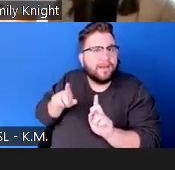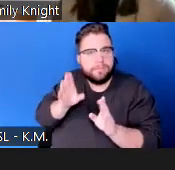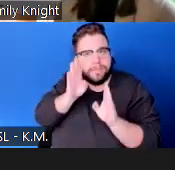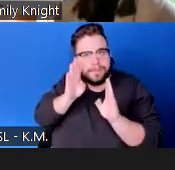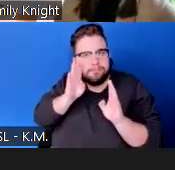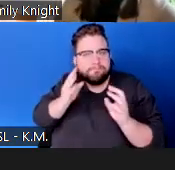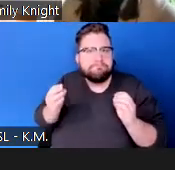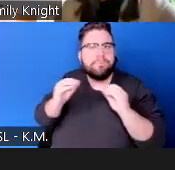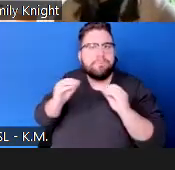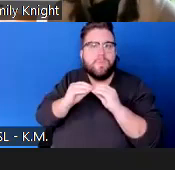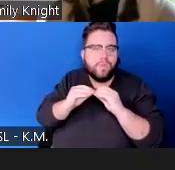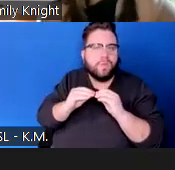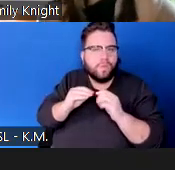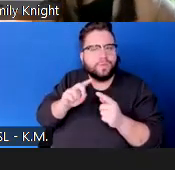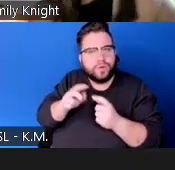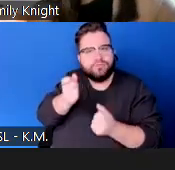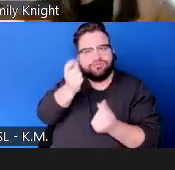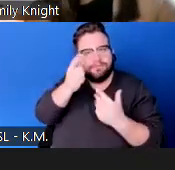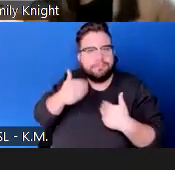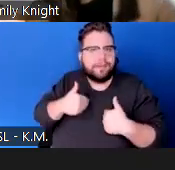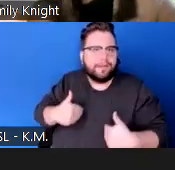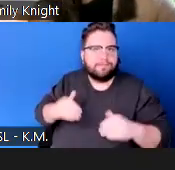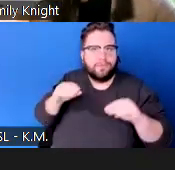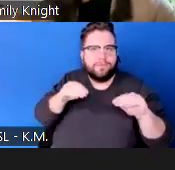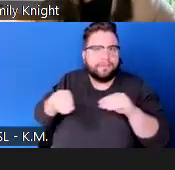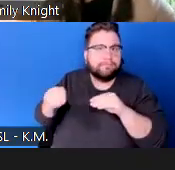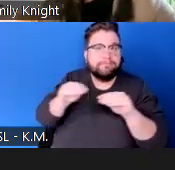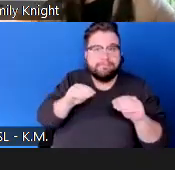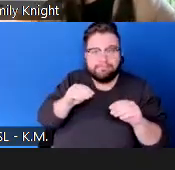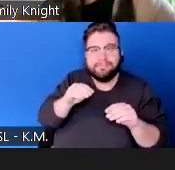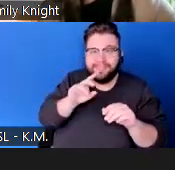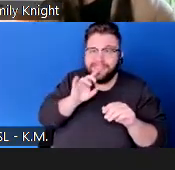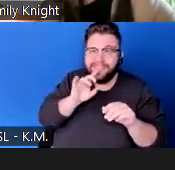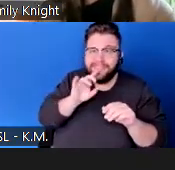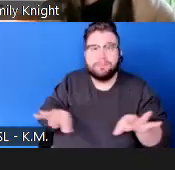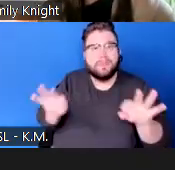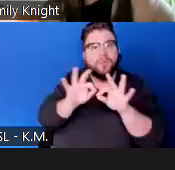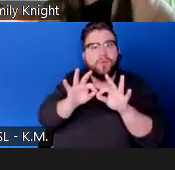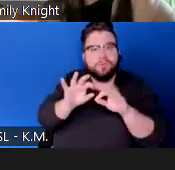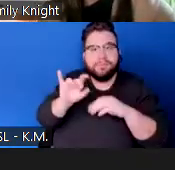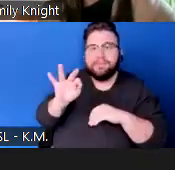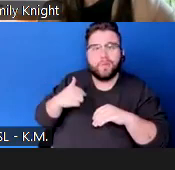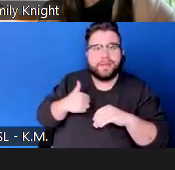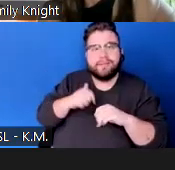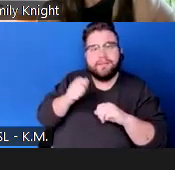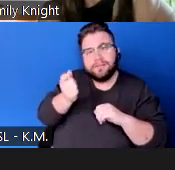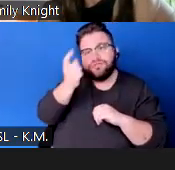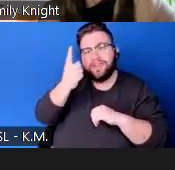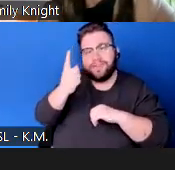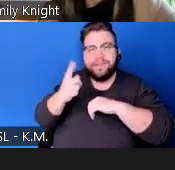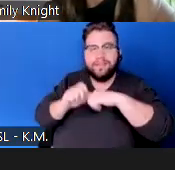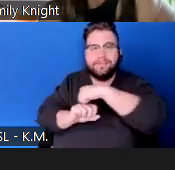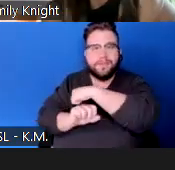And this is really important because if we think back to our pyramid, if we can understand better the building blocks of social communication